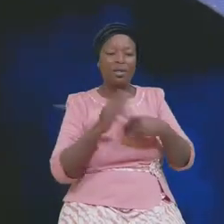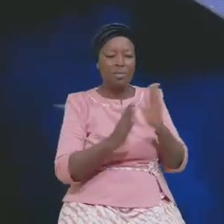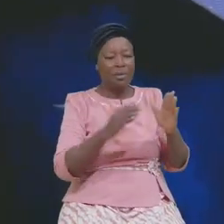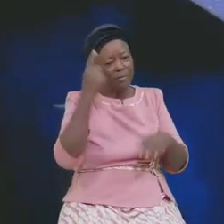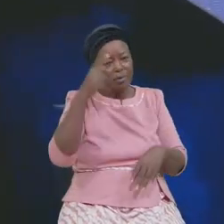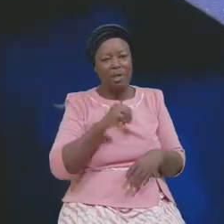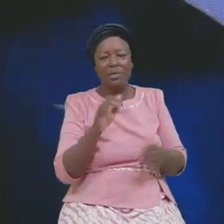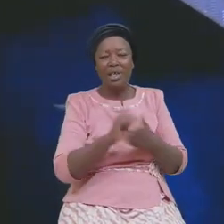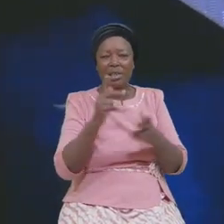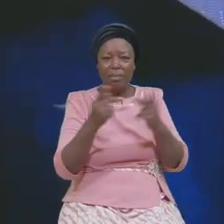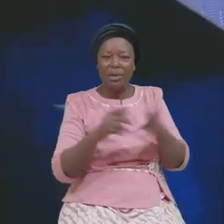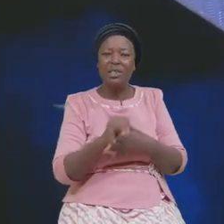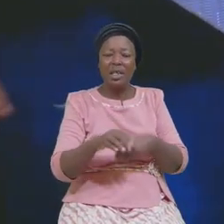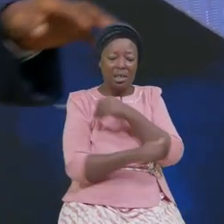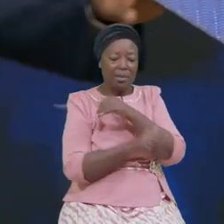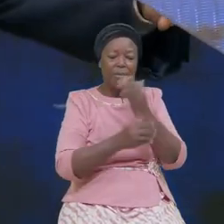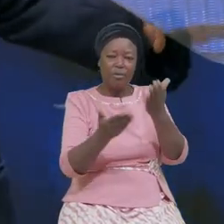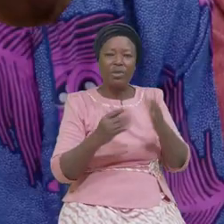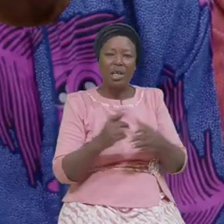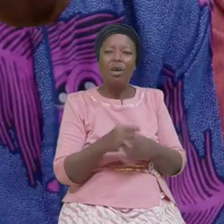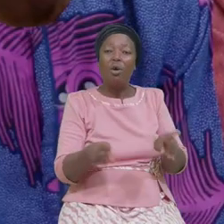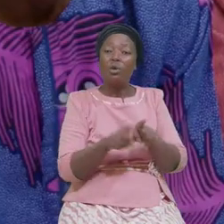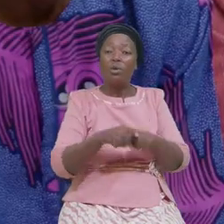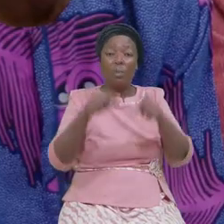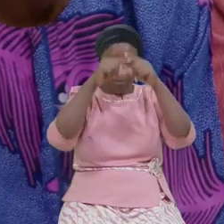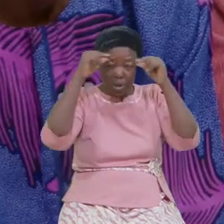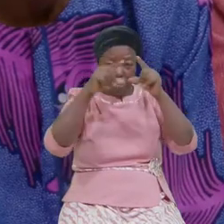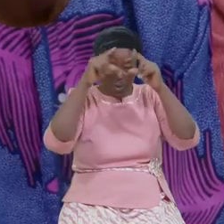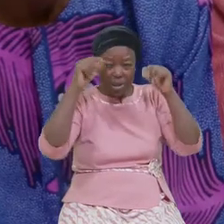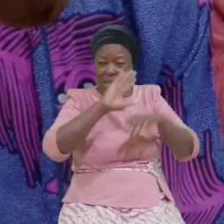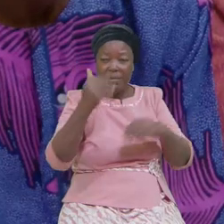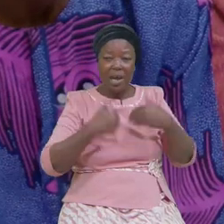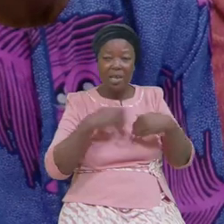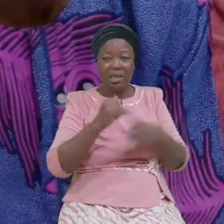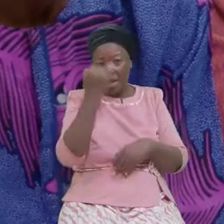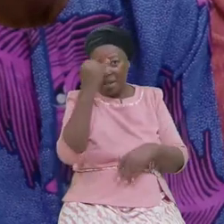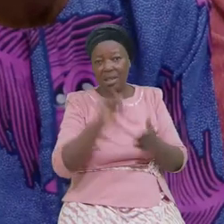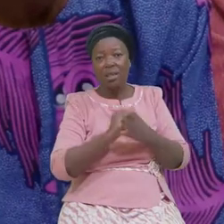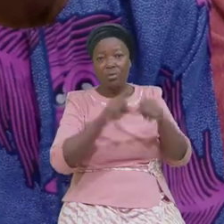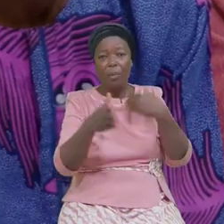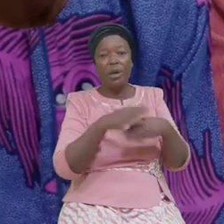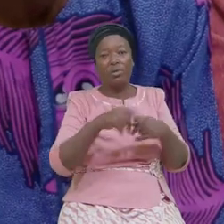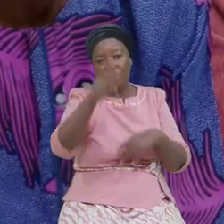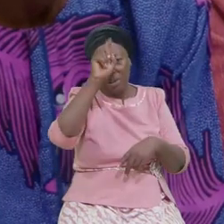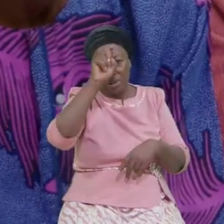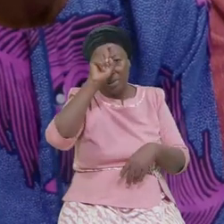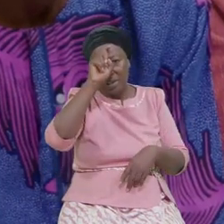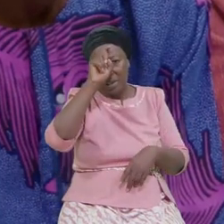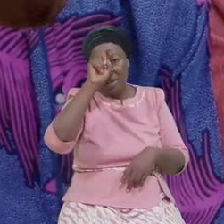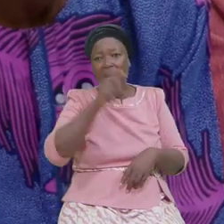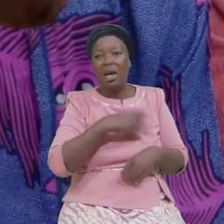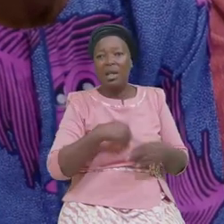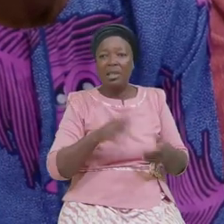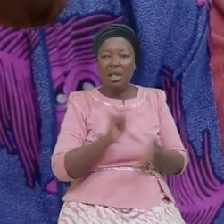he wanted. And think of Moses. Moses never had the idea, I'll go back to Egypt, I'll be able